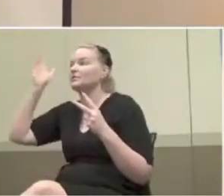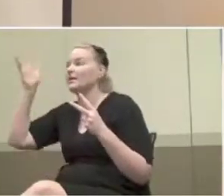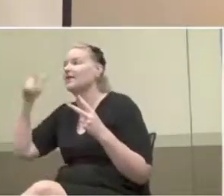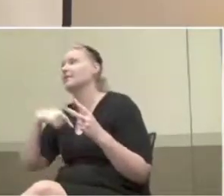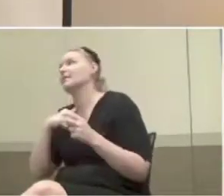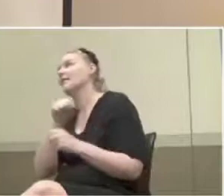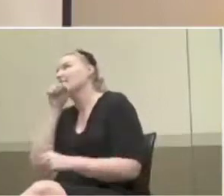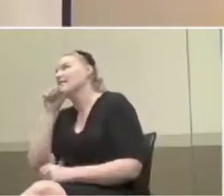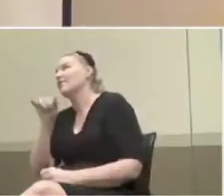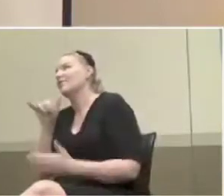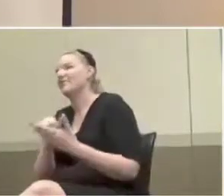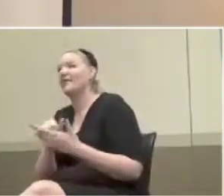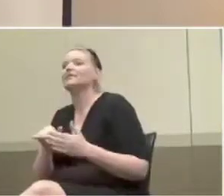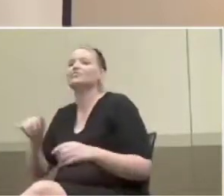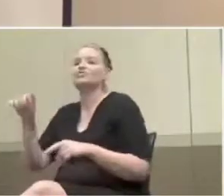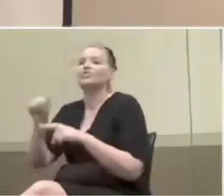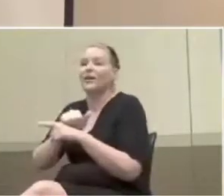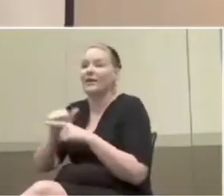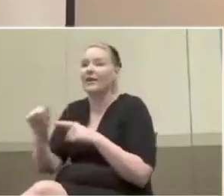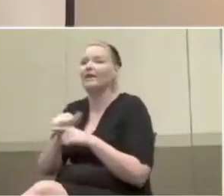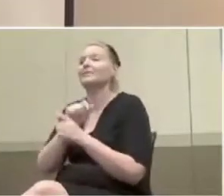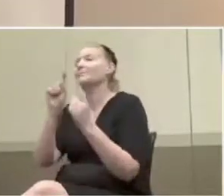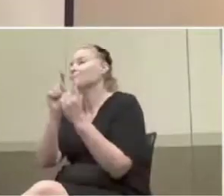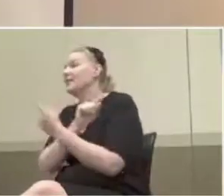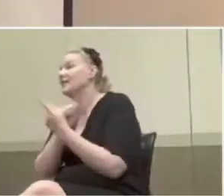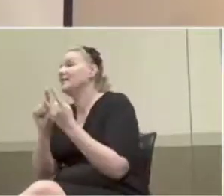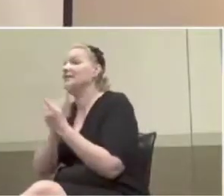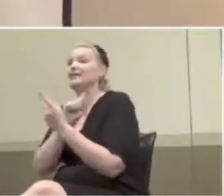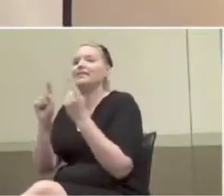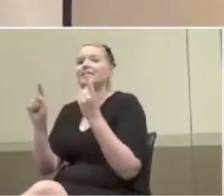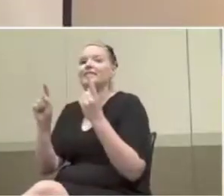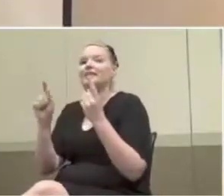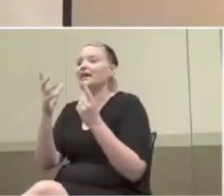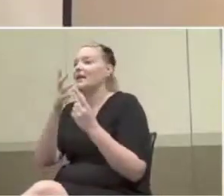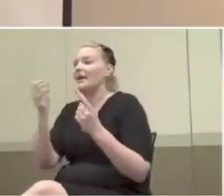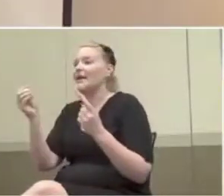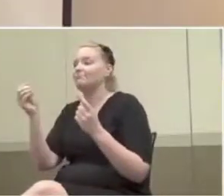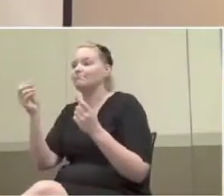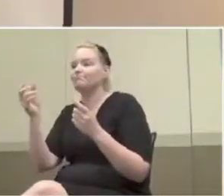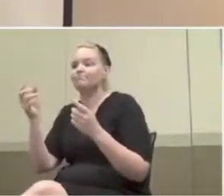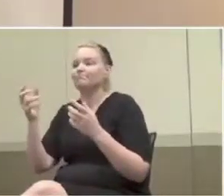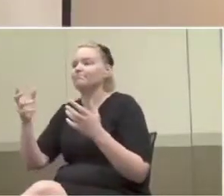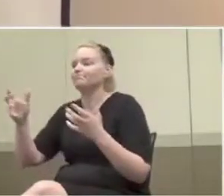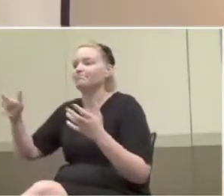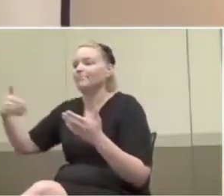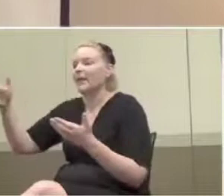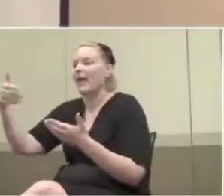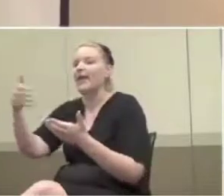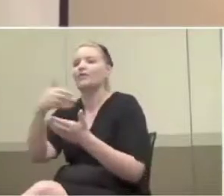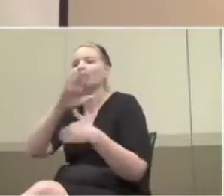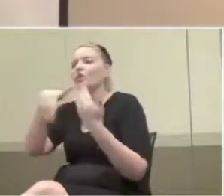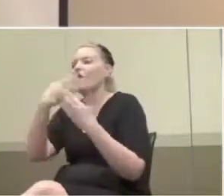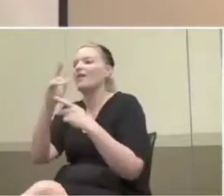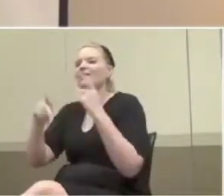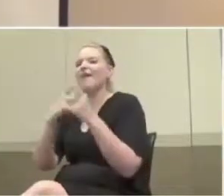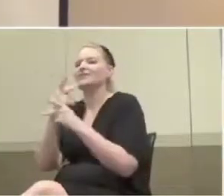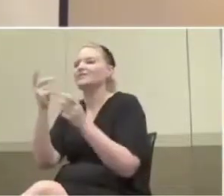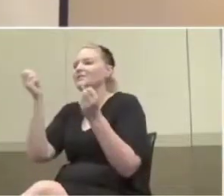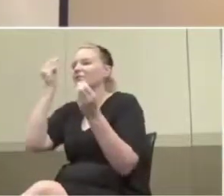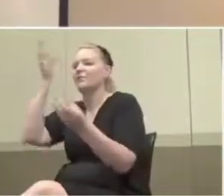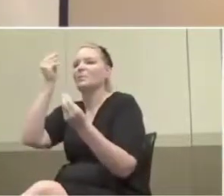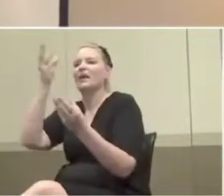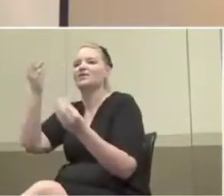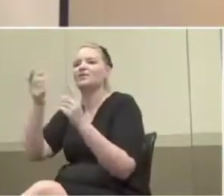love to do, being able to train, meet people, and then gathering public input from everyone from teachers, administrators, all the way